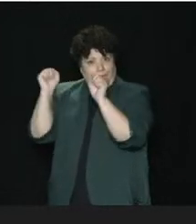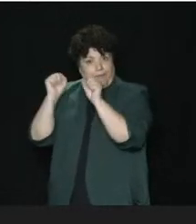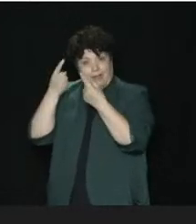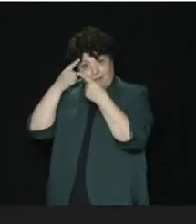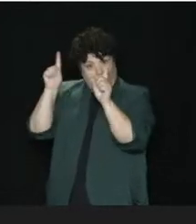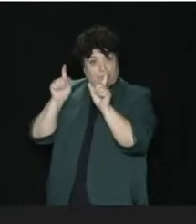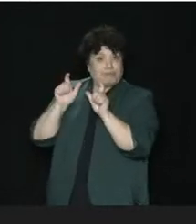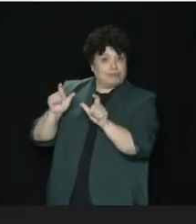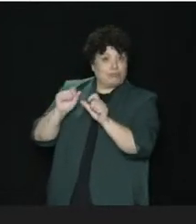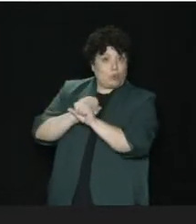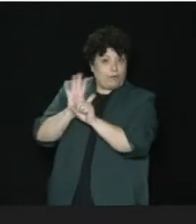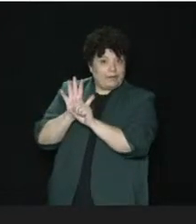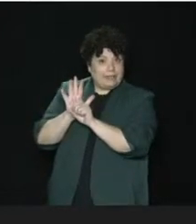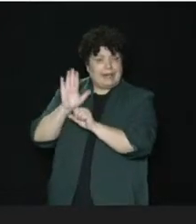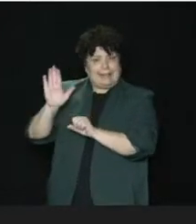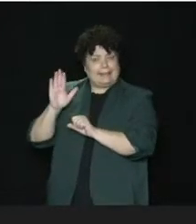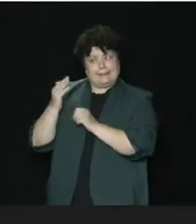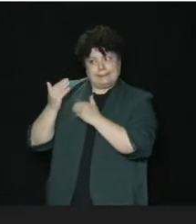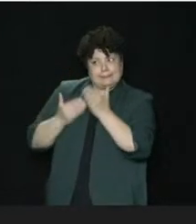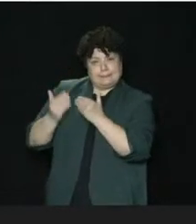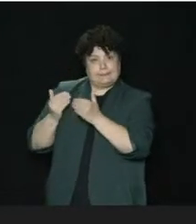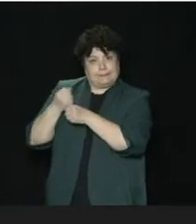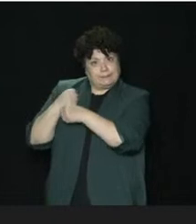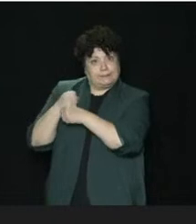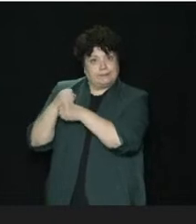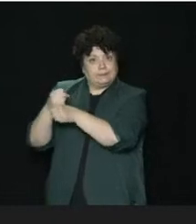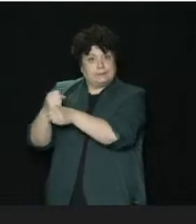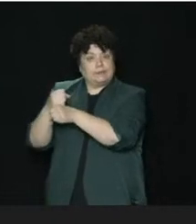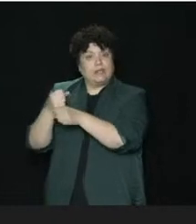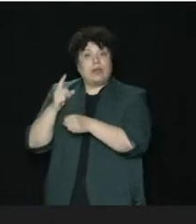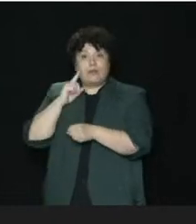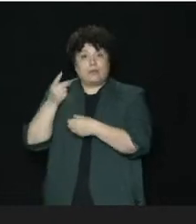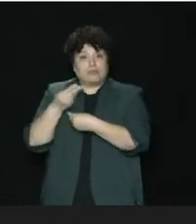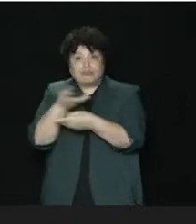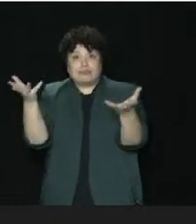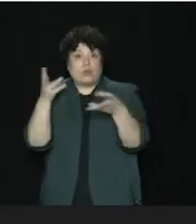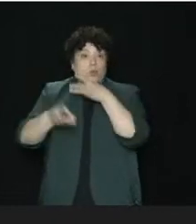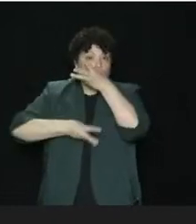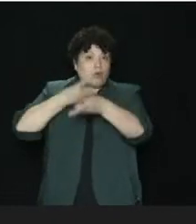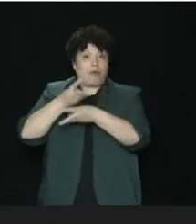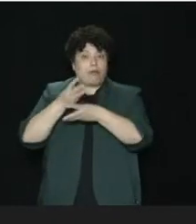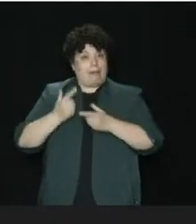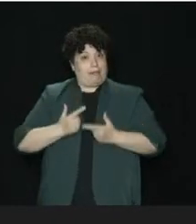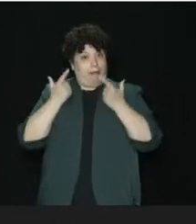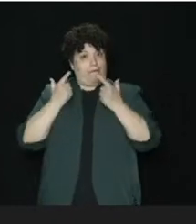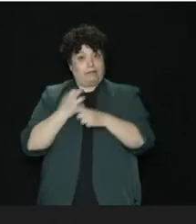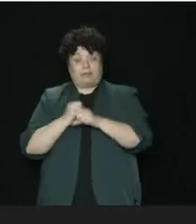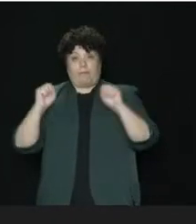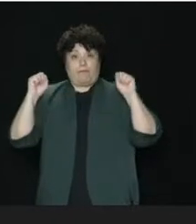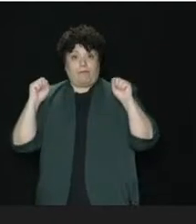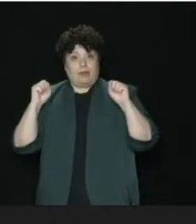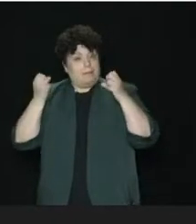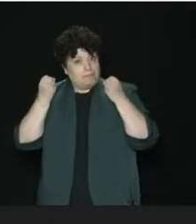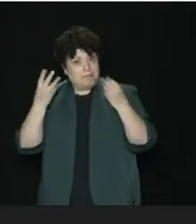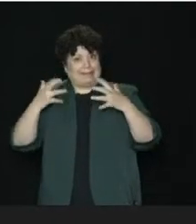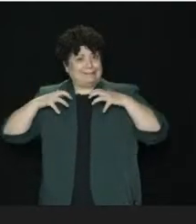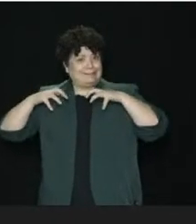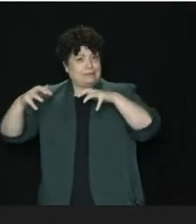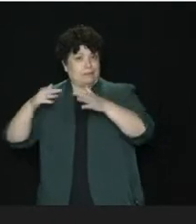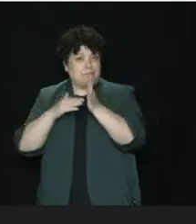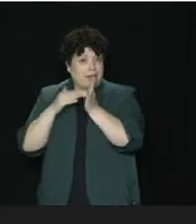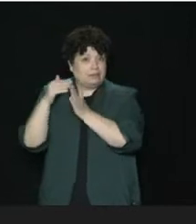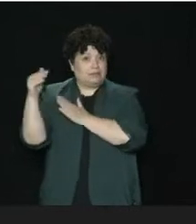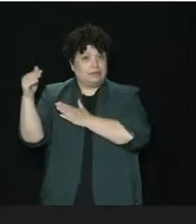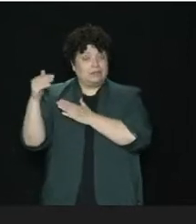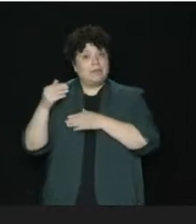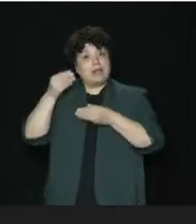that is saving millions of lives around the world. But also because of that, the data continues to